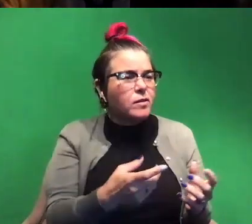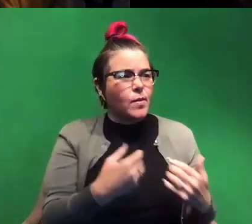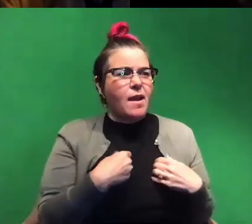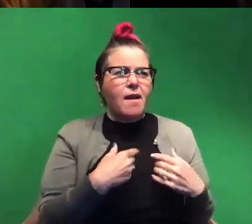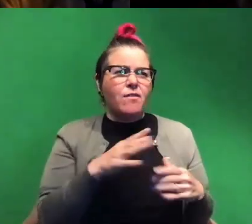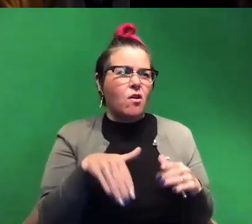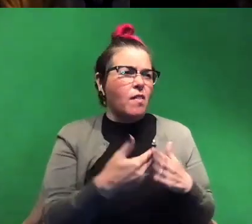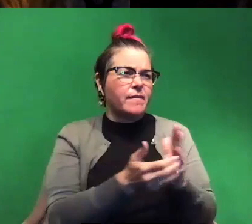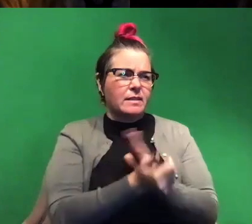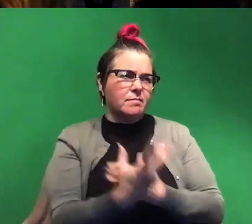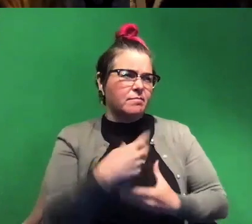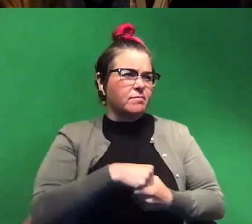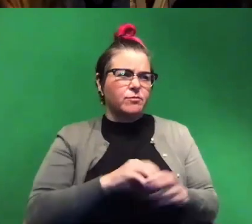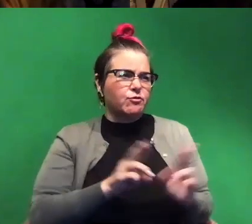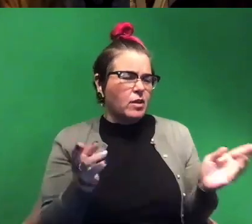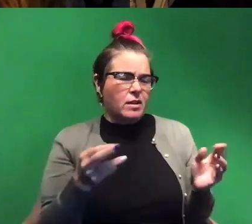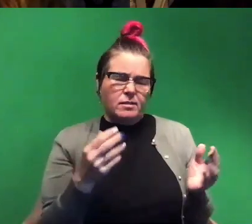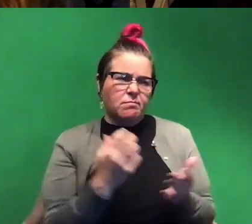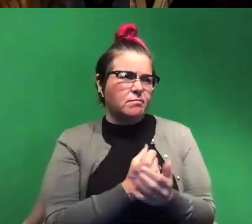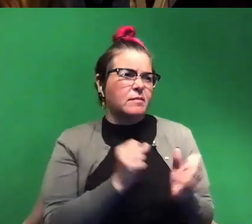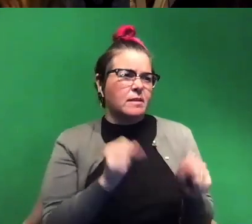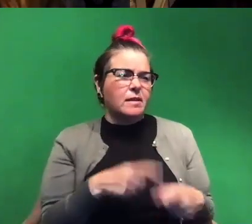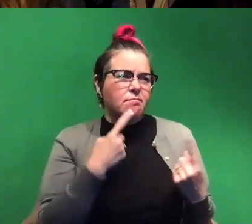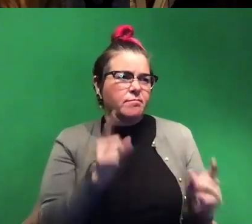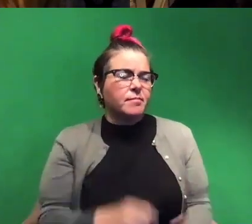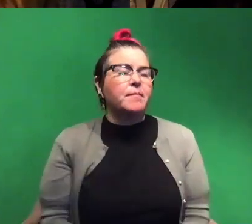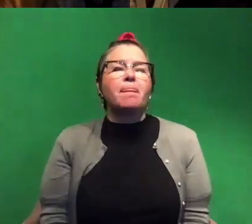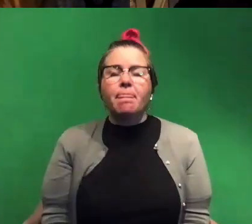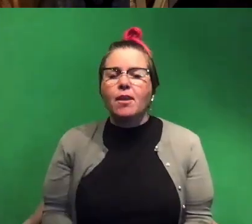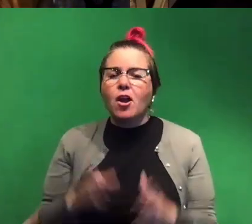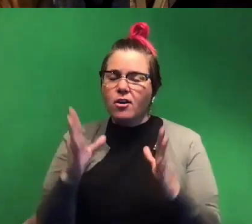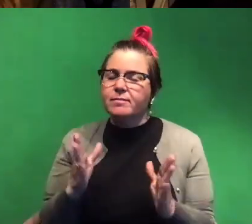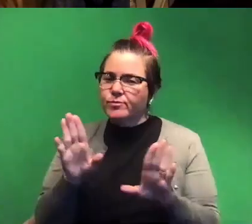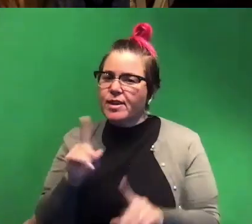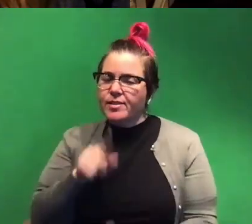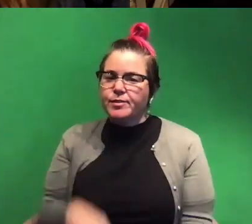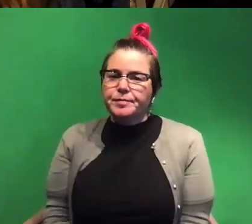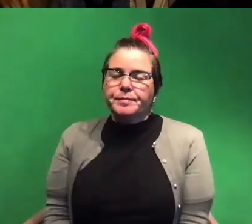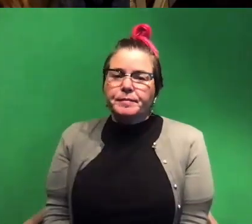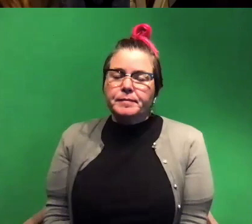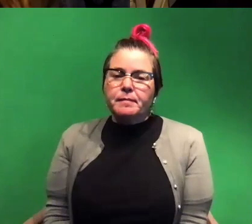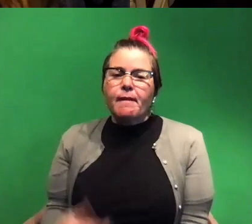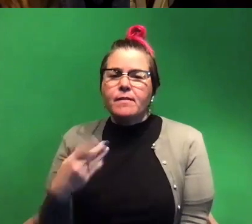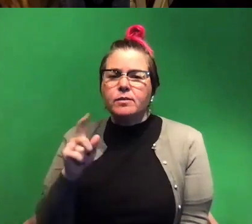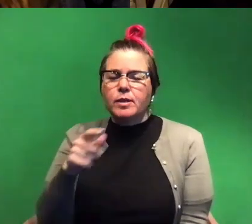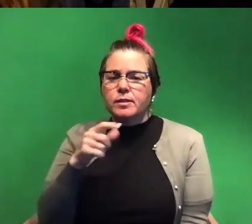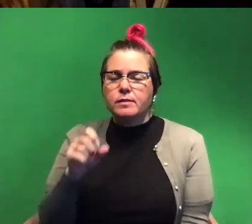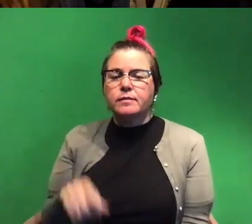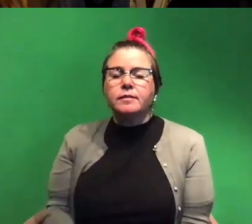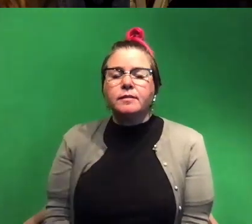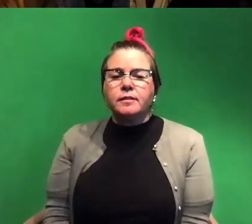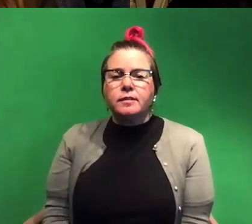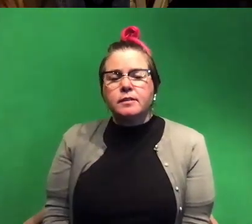skills to crush it, and you're totally welcome here. Awesome. That's a great answer. The next question is from Sana. Is